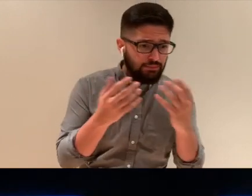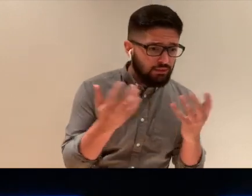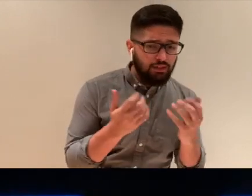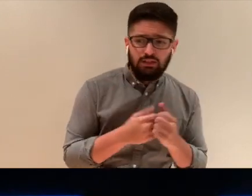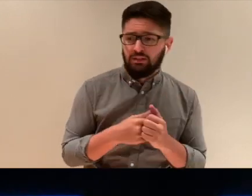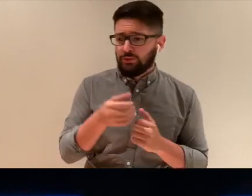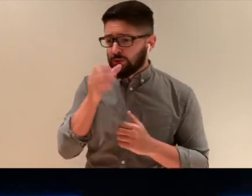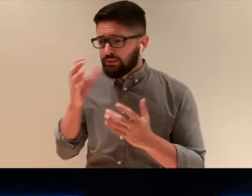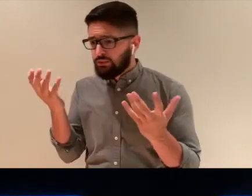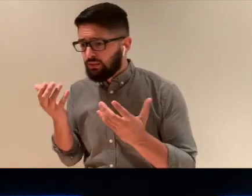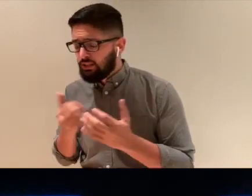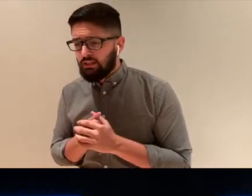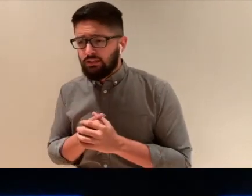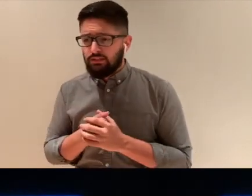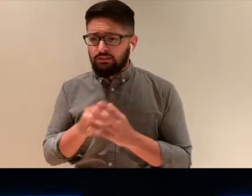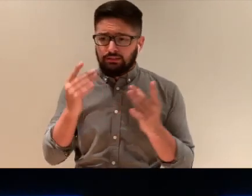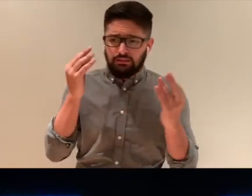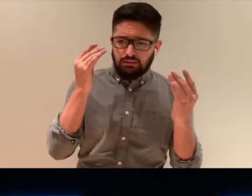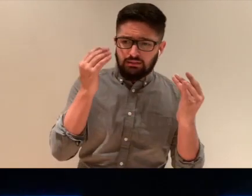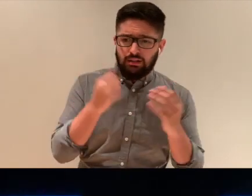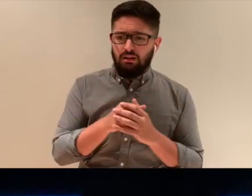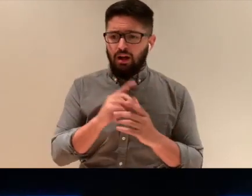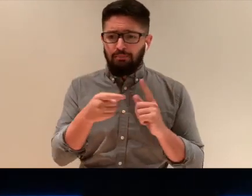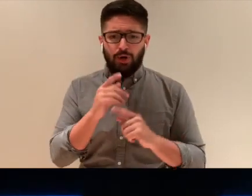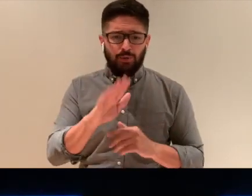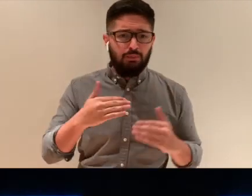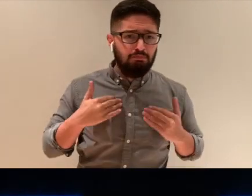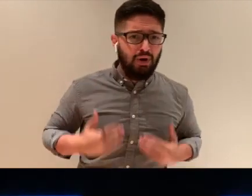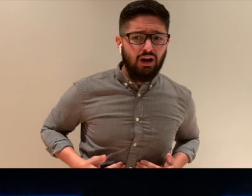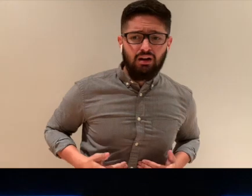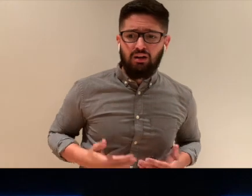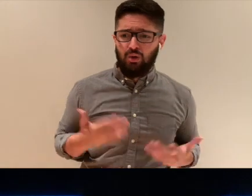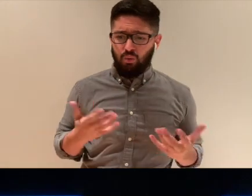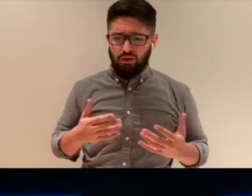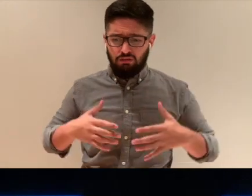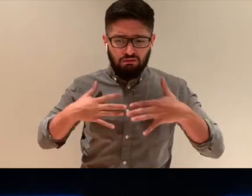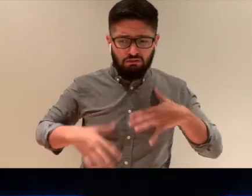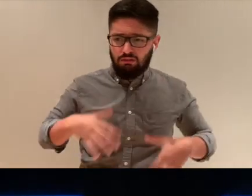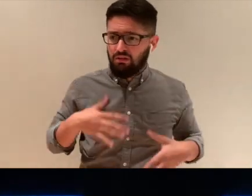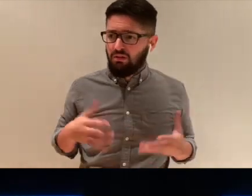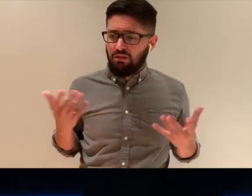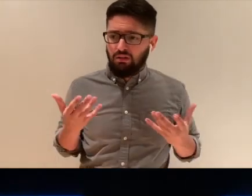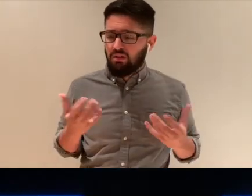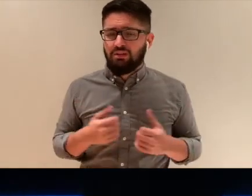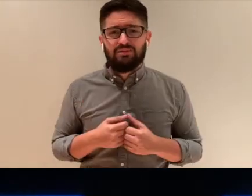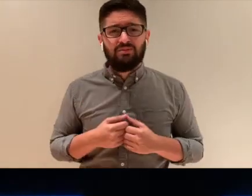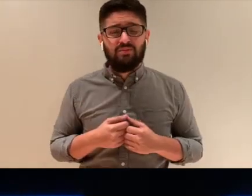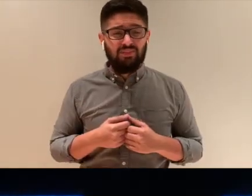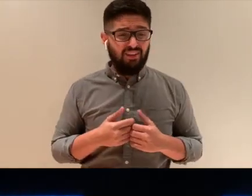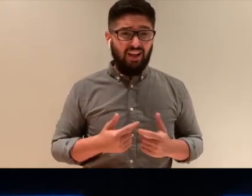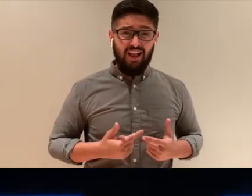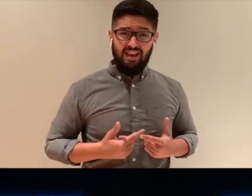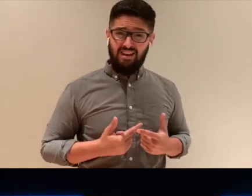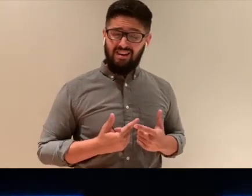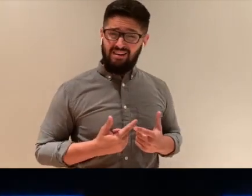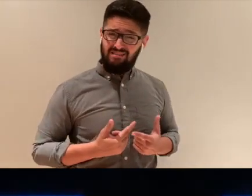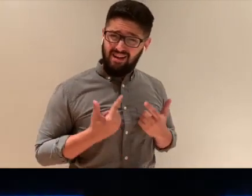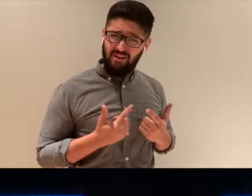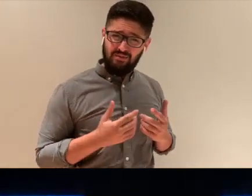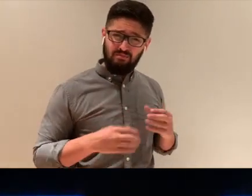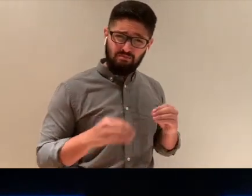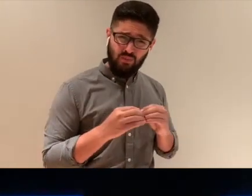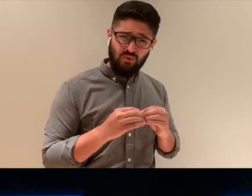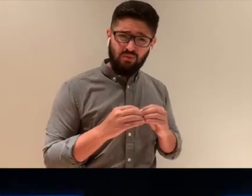will eat or what you will drink, nor about your body, what you will put on. Is not